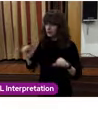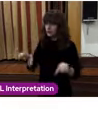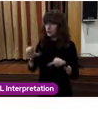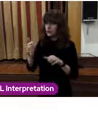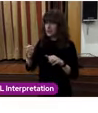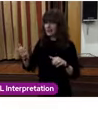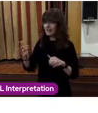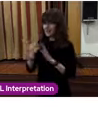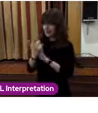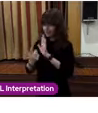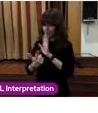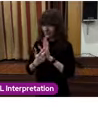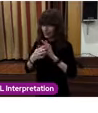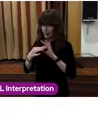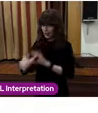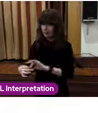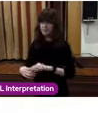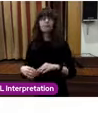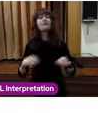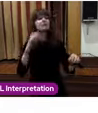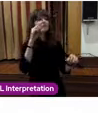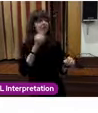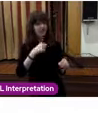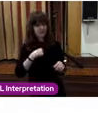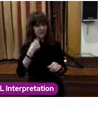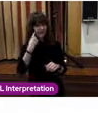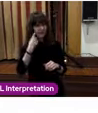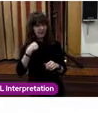you. I think I actually have a note here about that.